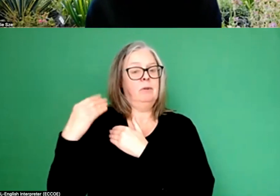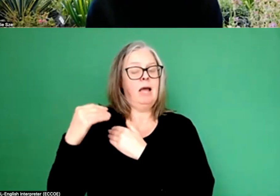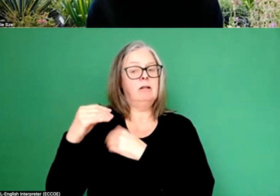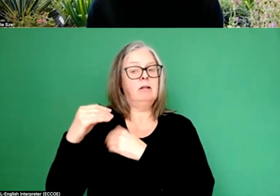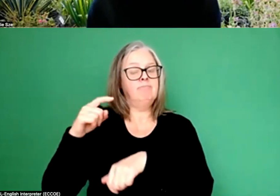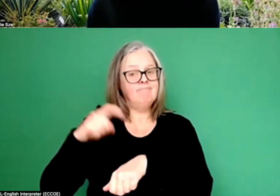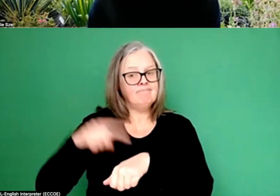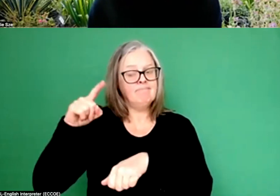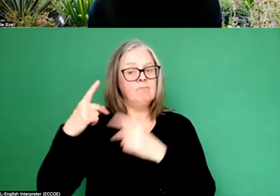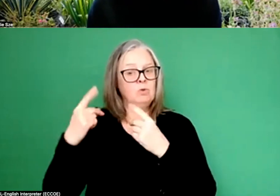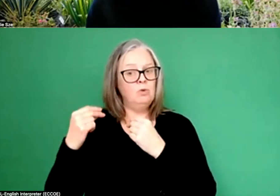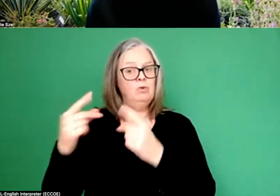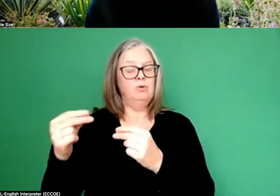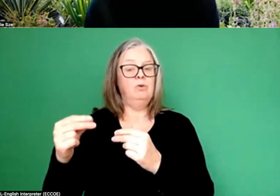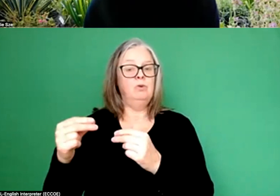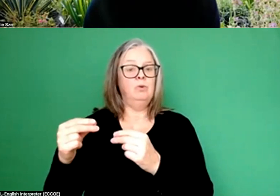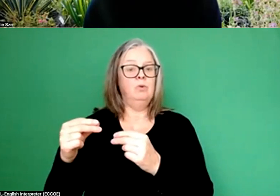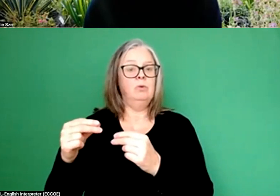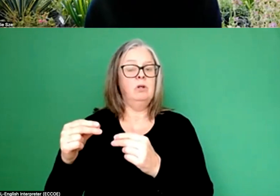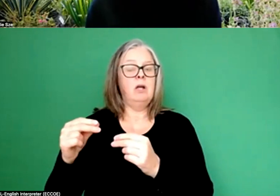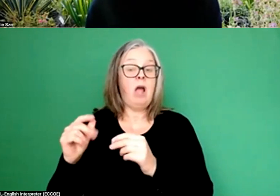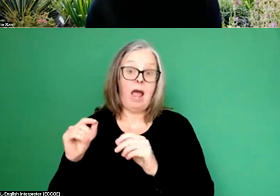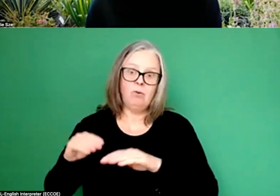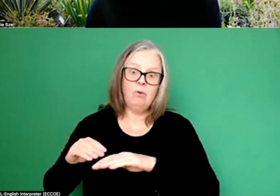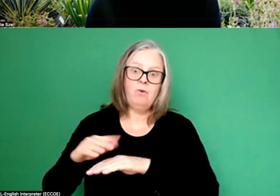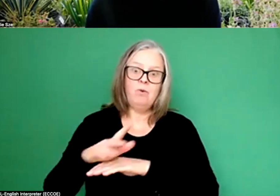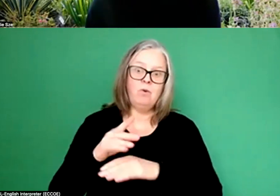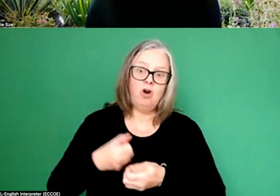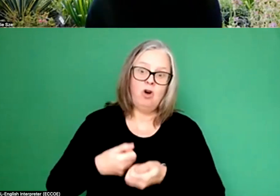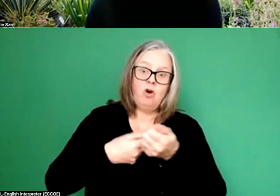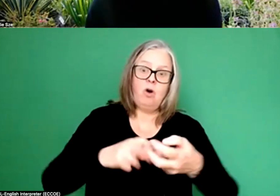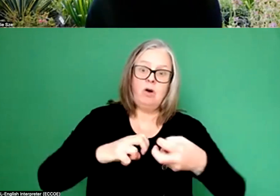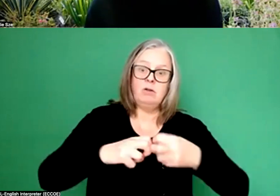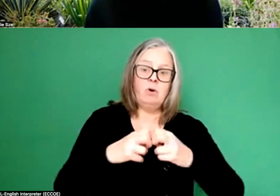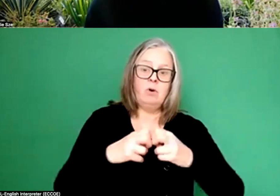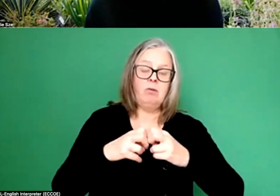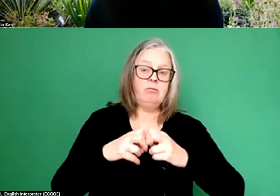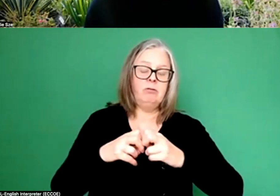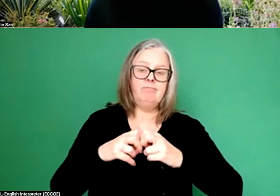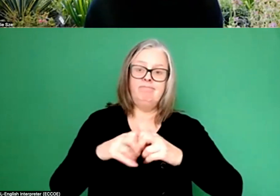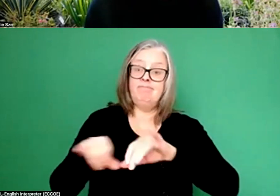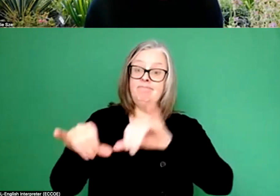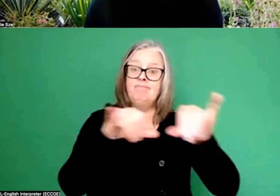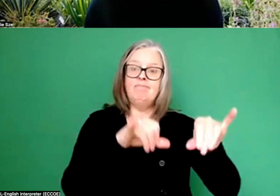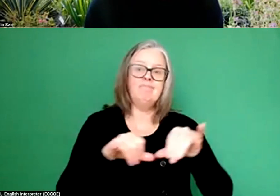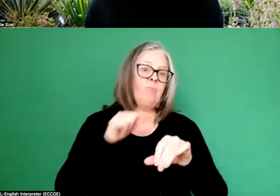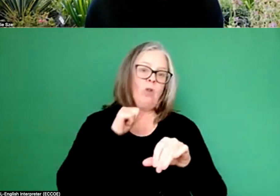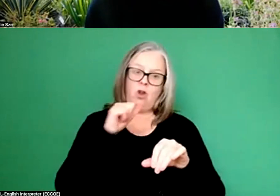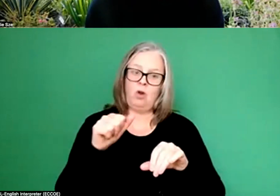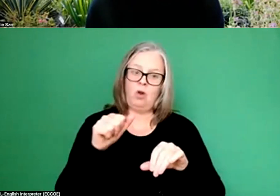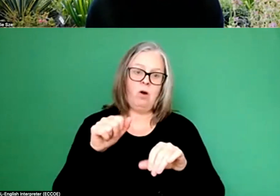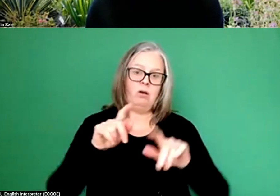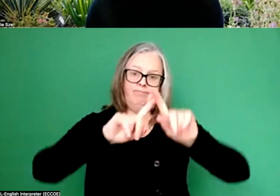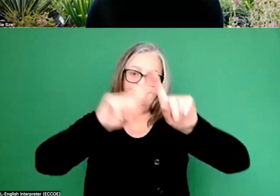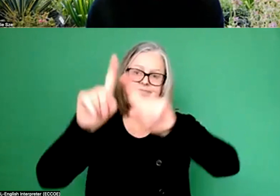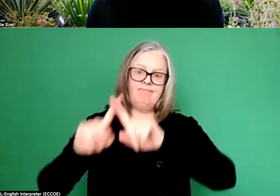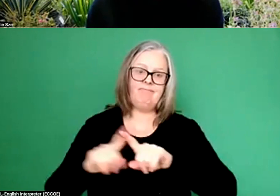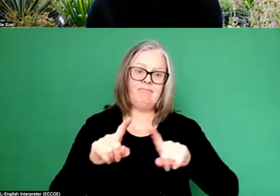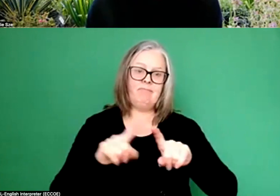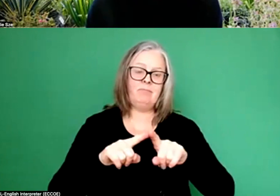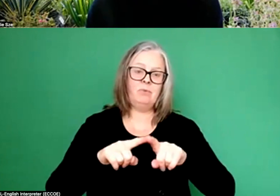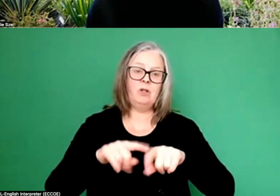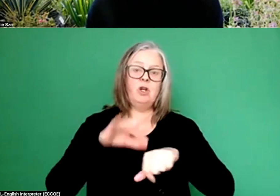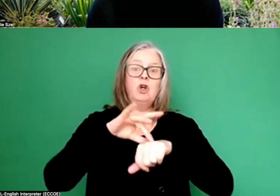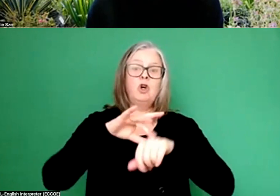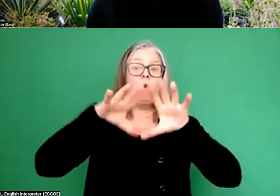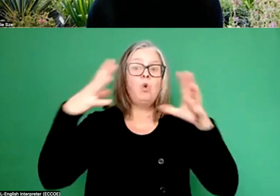contribution to the problem. And so you know the the idea that like this is like a global we I mean